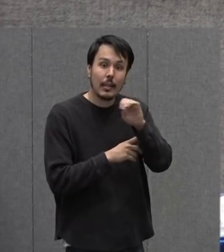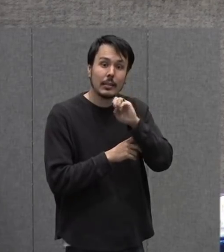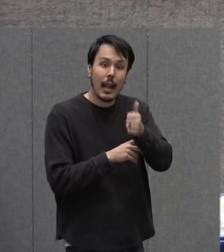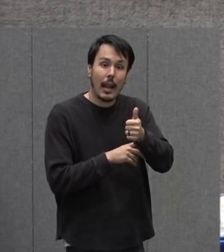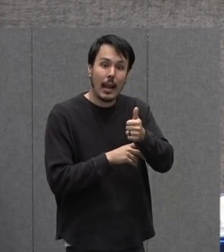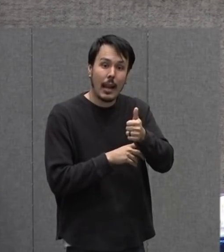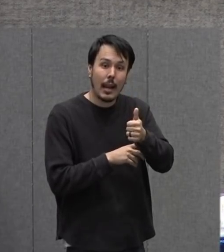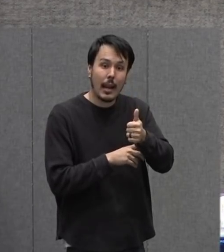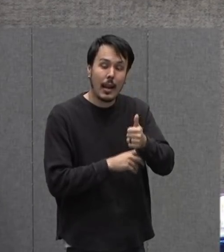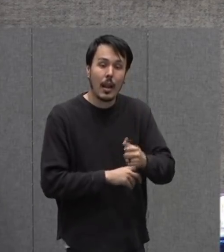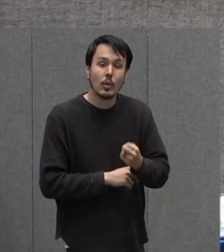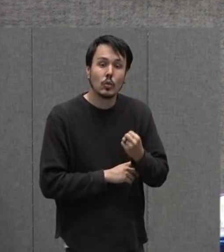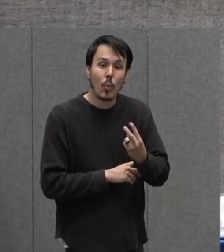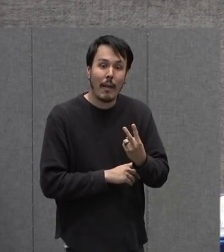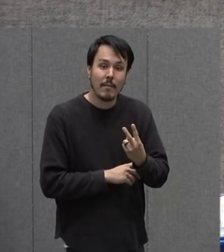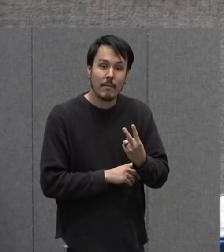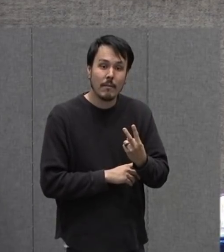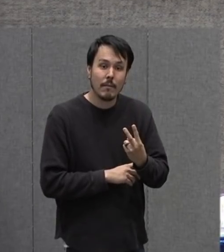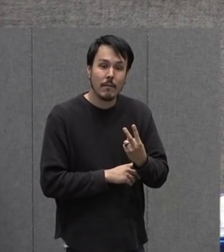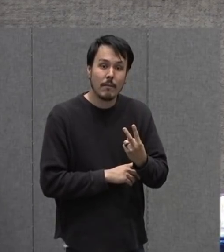10, 12,